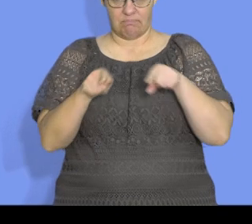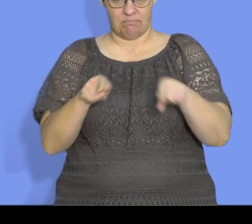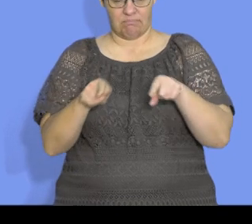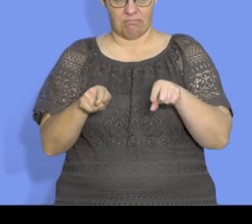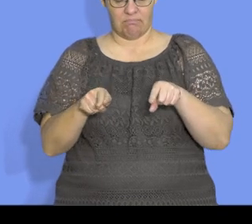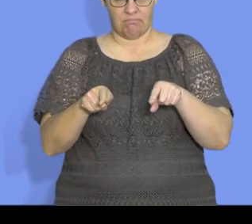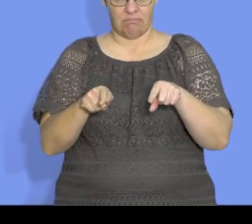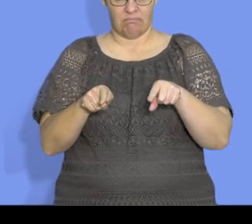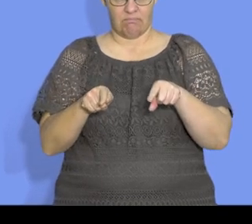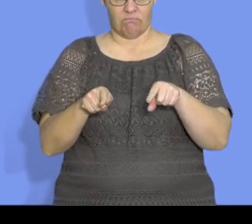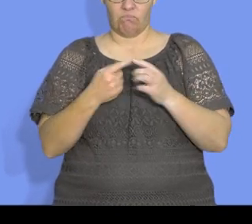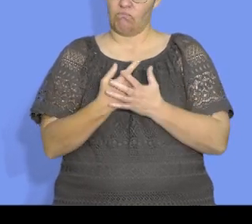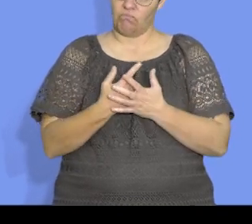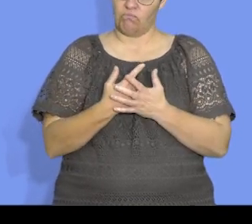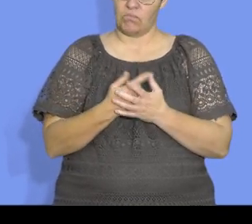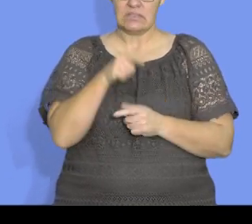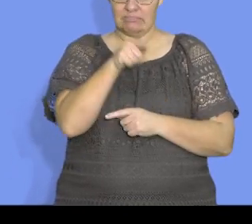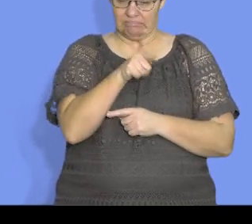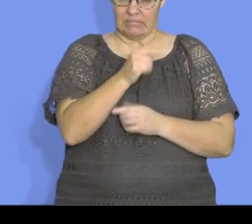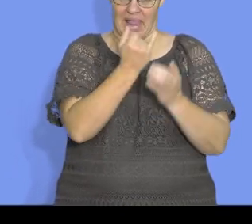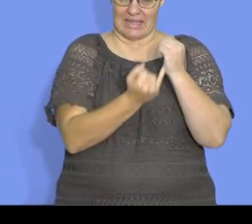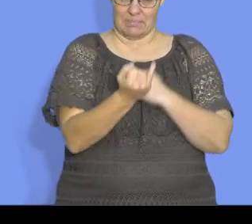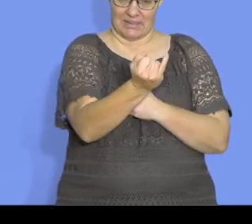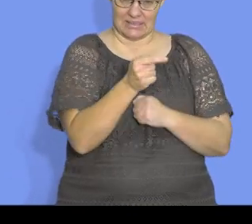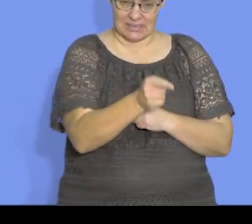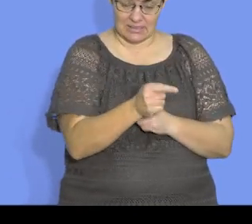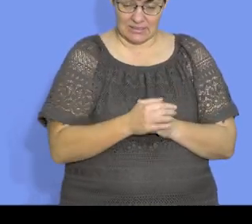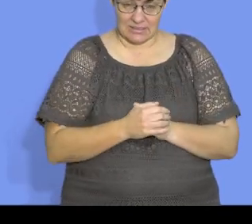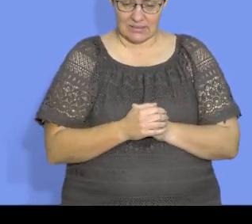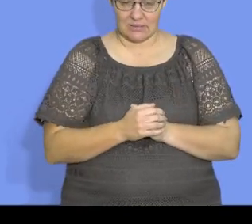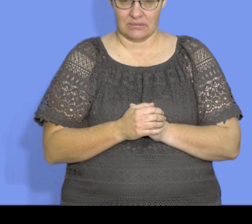Now, let's take this one as the independent variable,